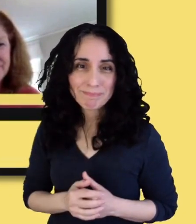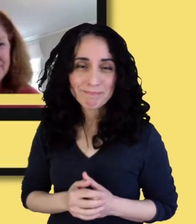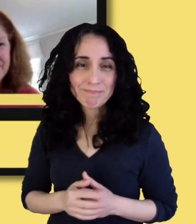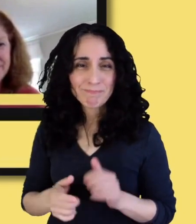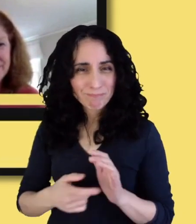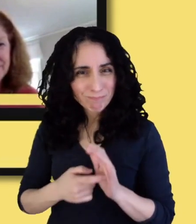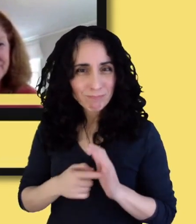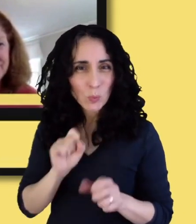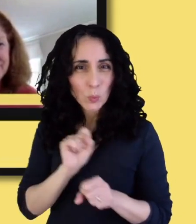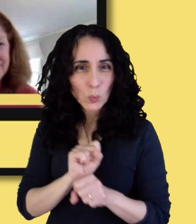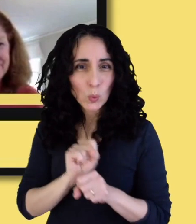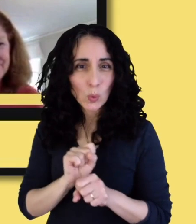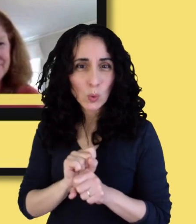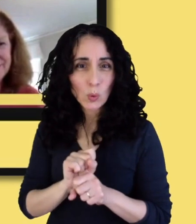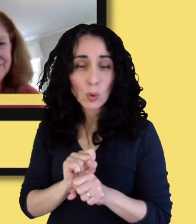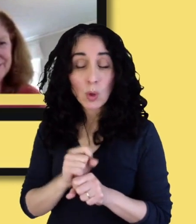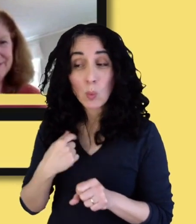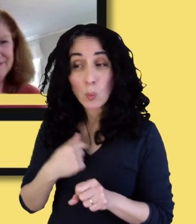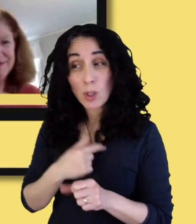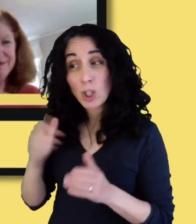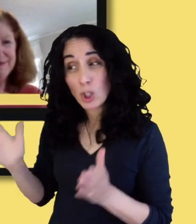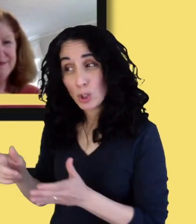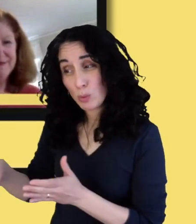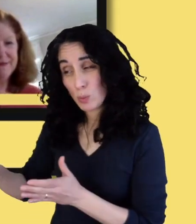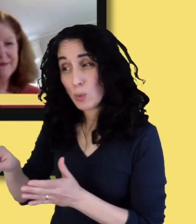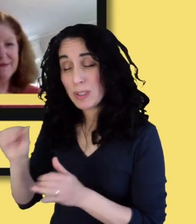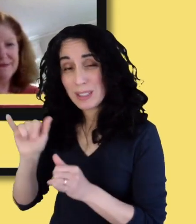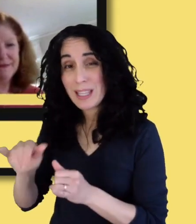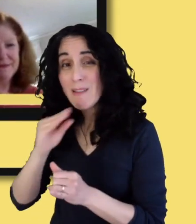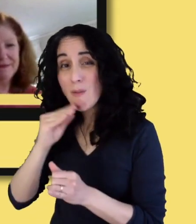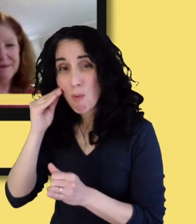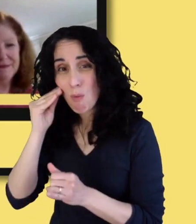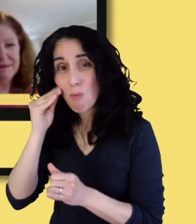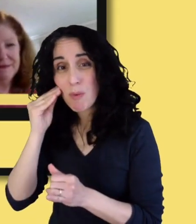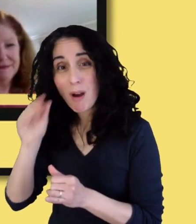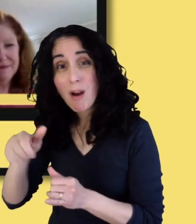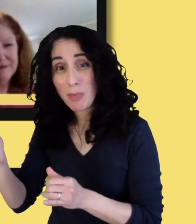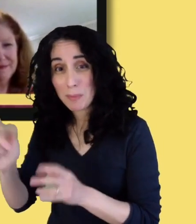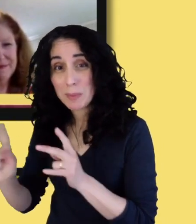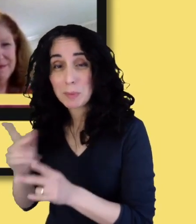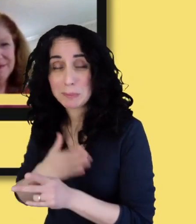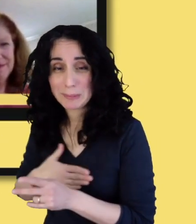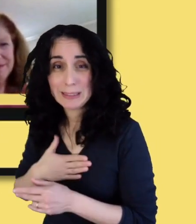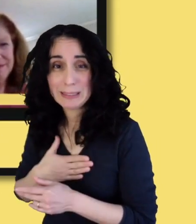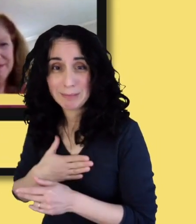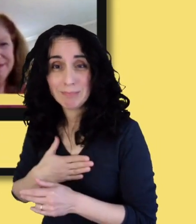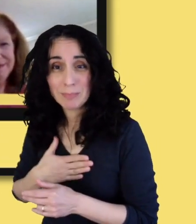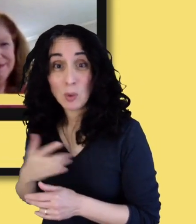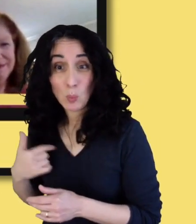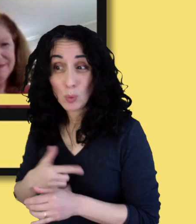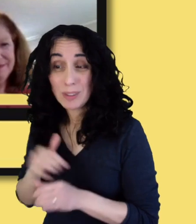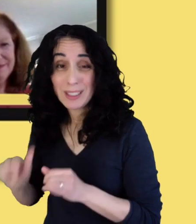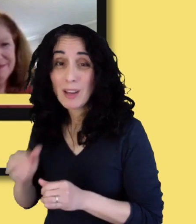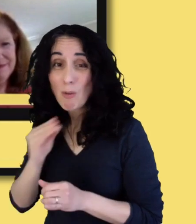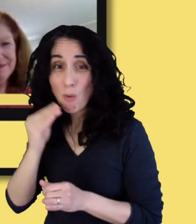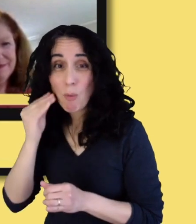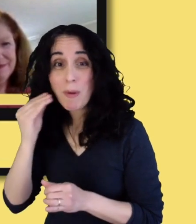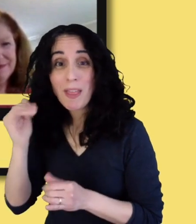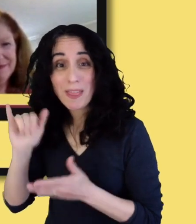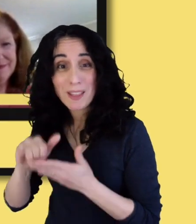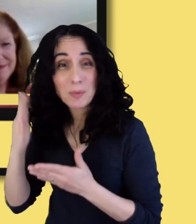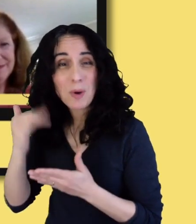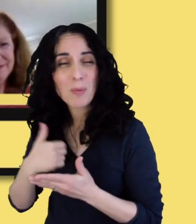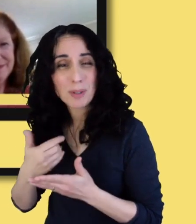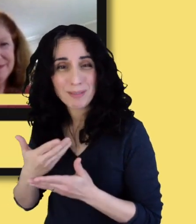now. And we want to encourage everyone to do that. Please stay home. It's safer at home. And that's what we're doing right now, which is why